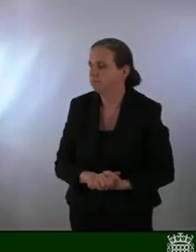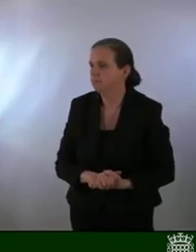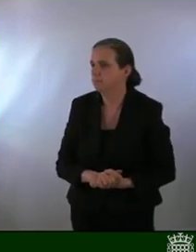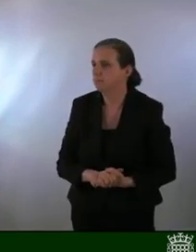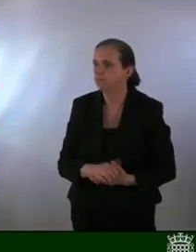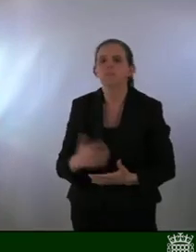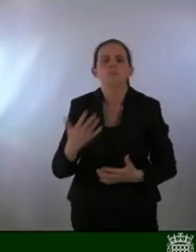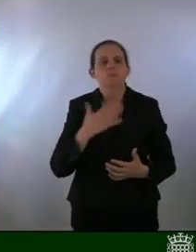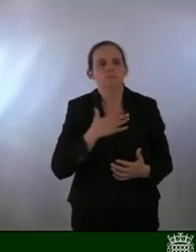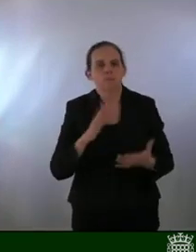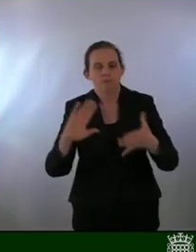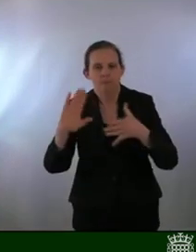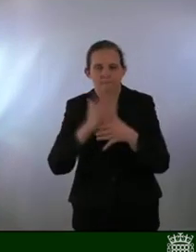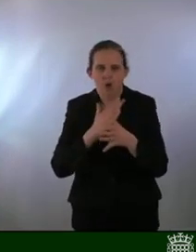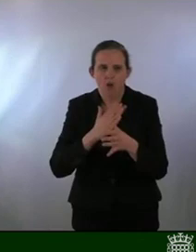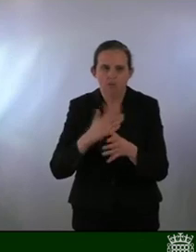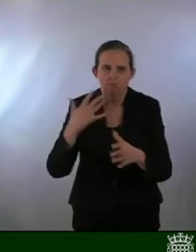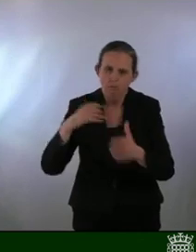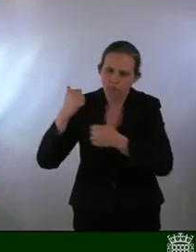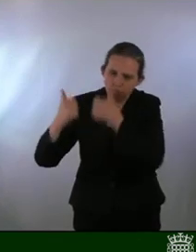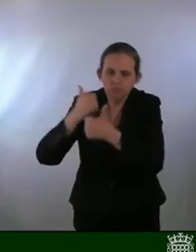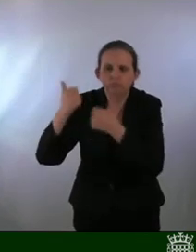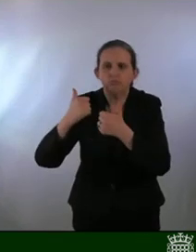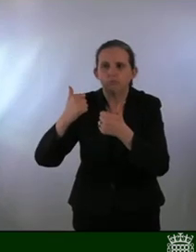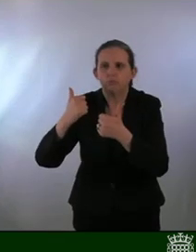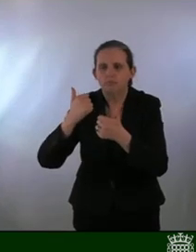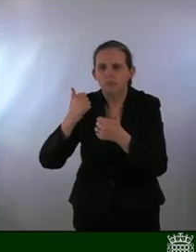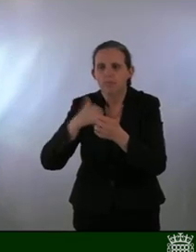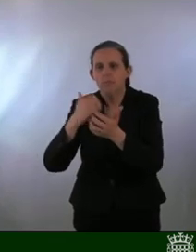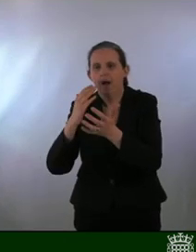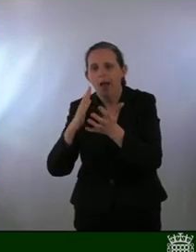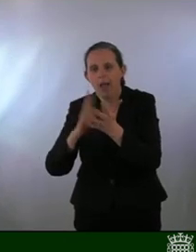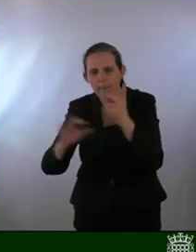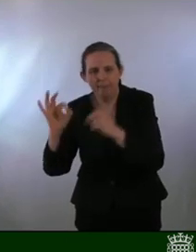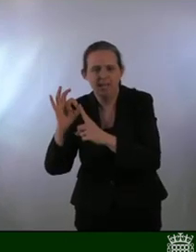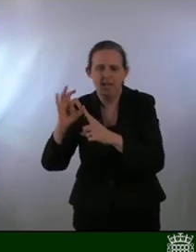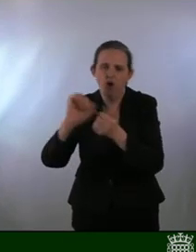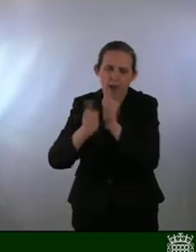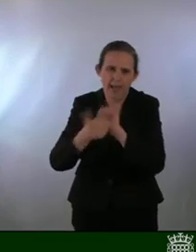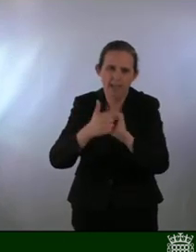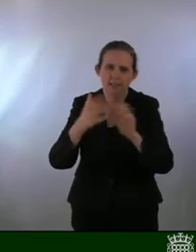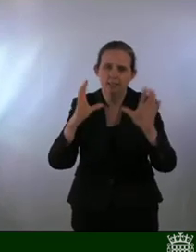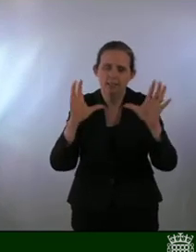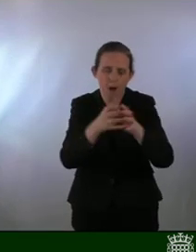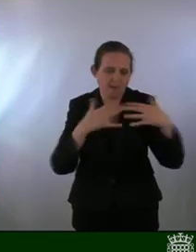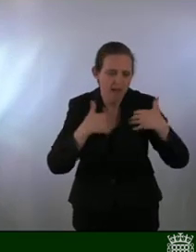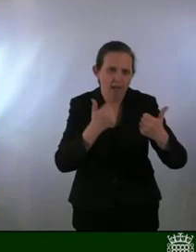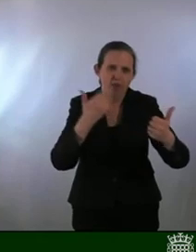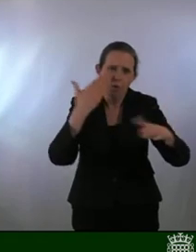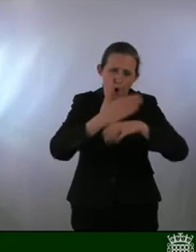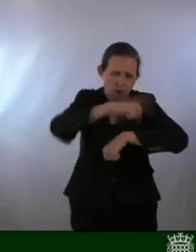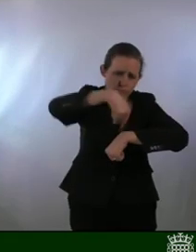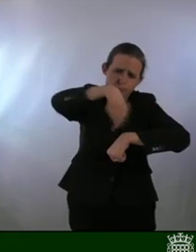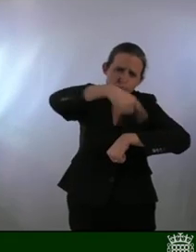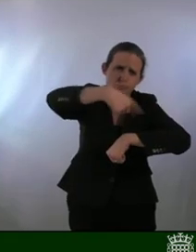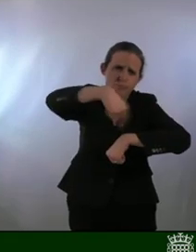my right honourable friend and indeed all of the staff and officials at the Department for Health who are working round the clock in an incredible situation to deal with this, and